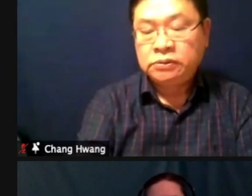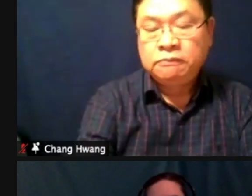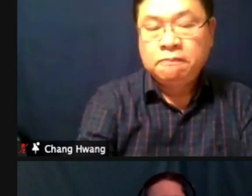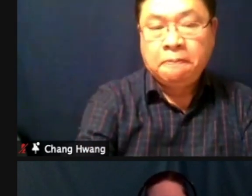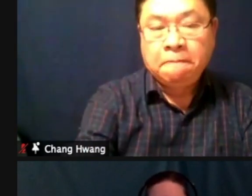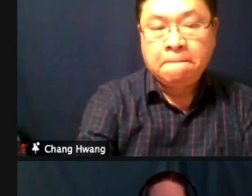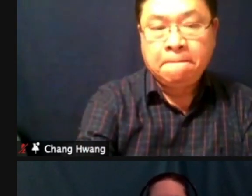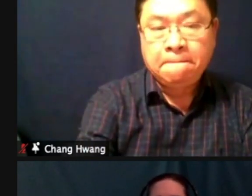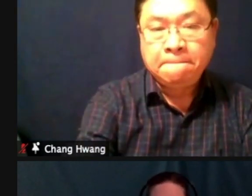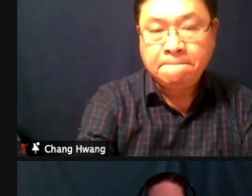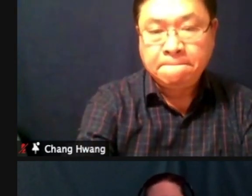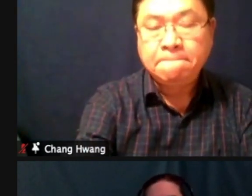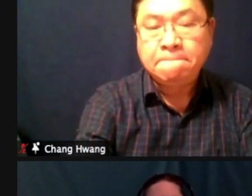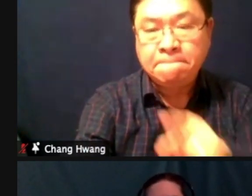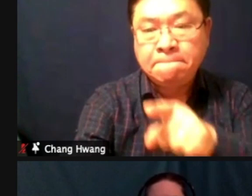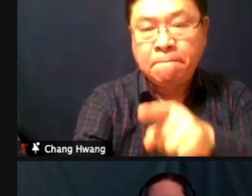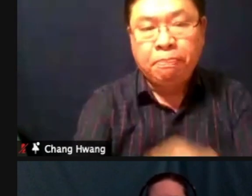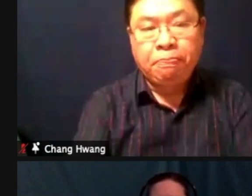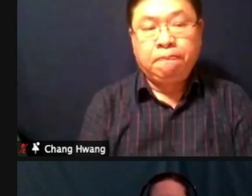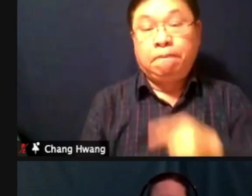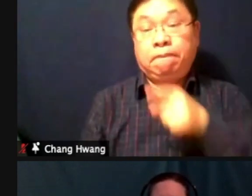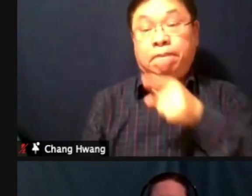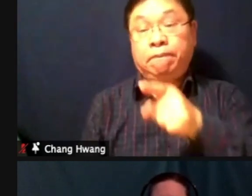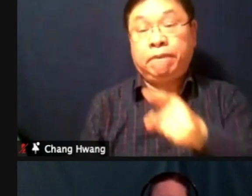in Japanese methodologies, thinking,